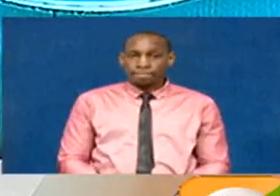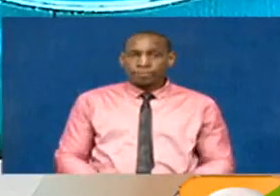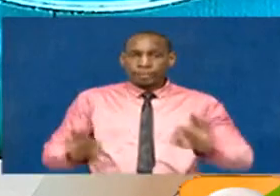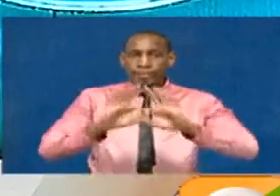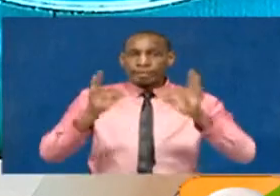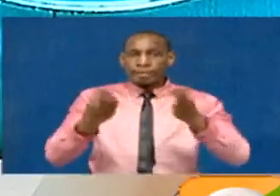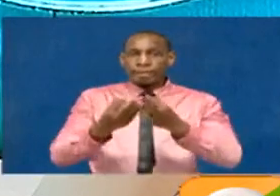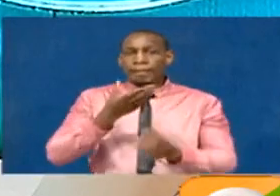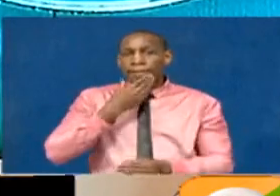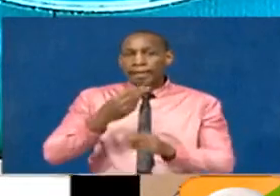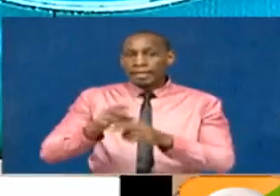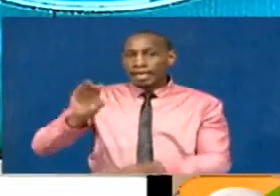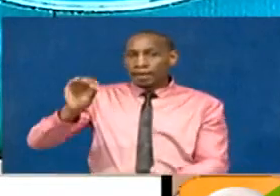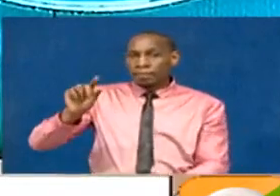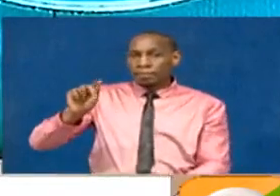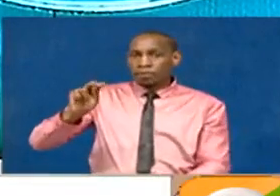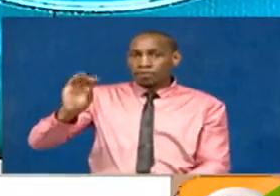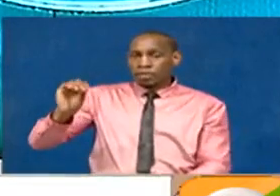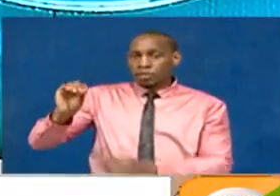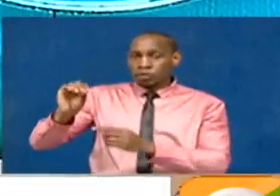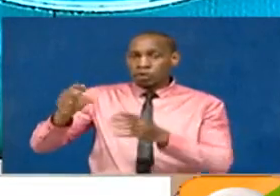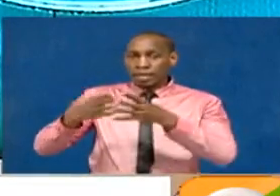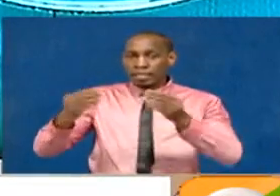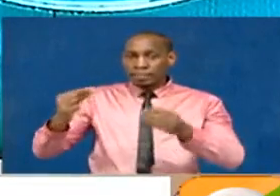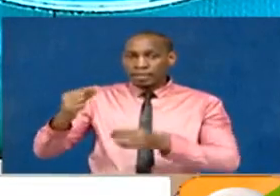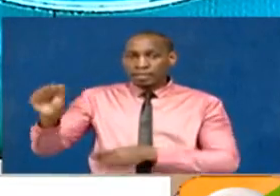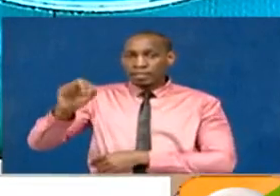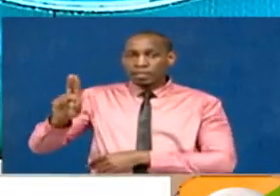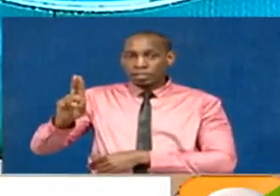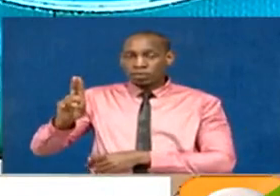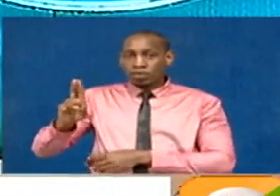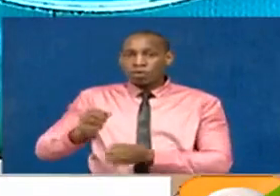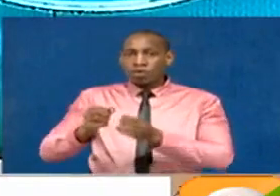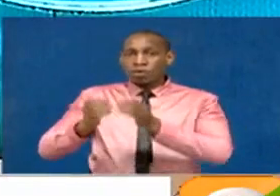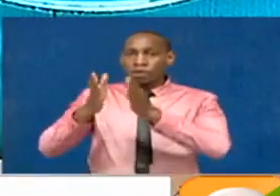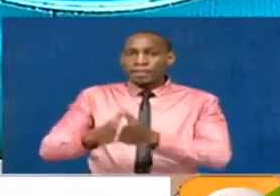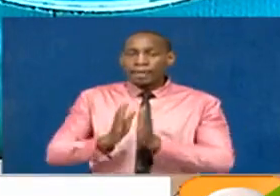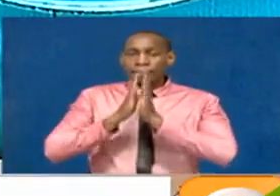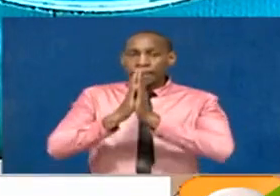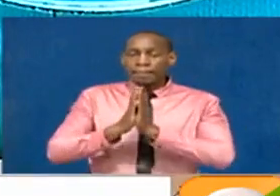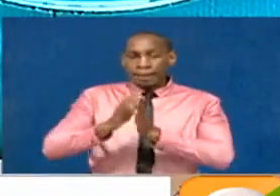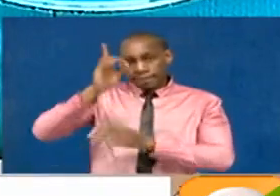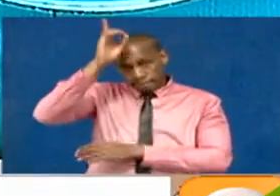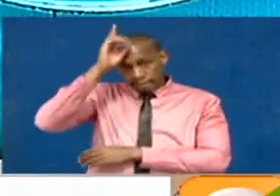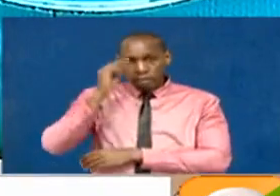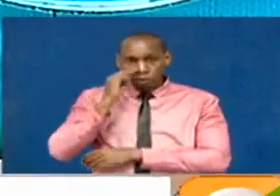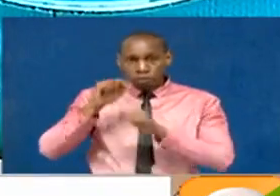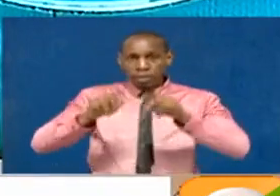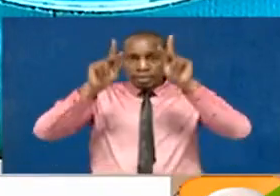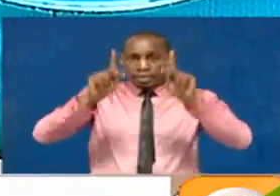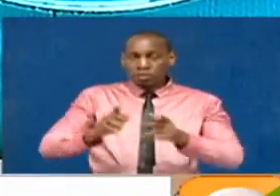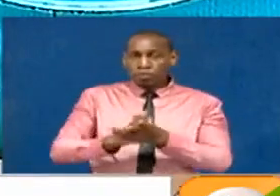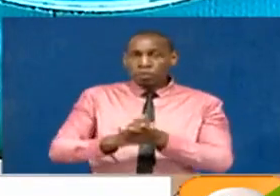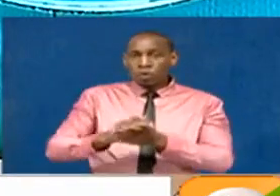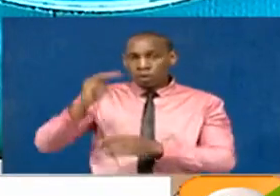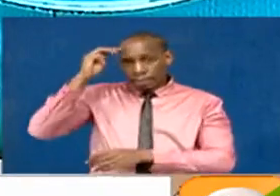The family of Joseph Otieno, missing General Service Unit officer today, held a special prayer at their village home in Kisumu in memory of